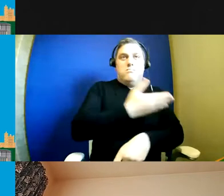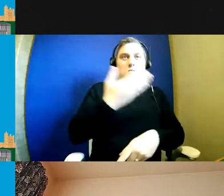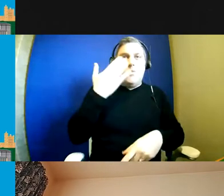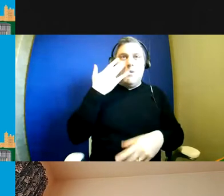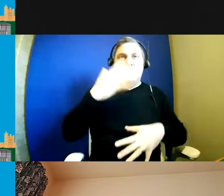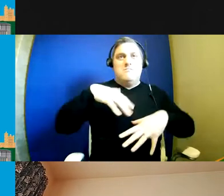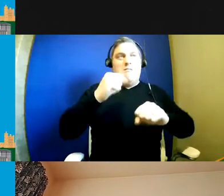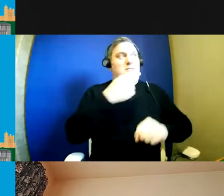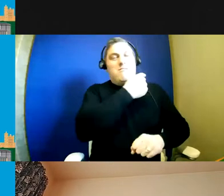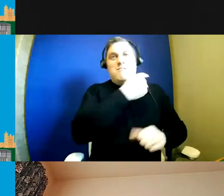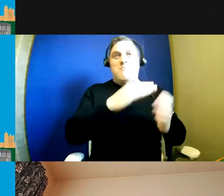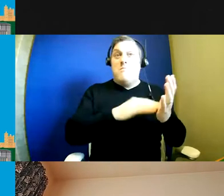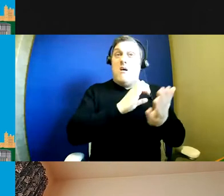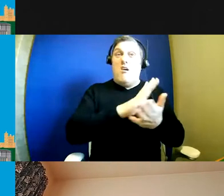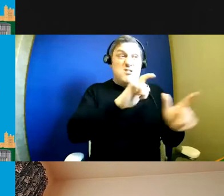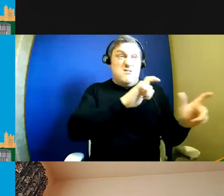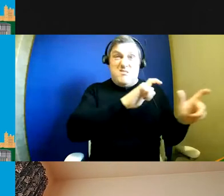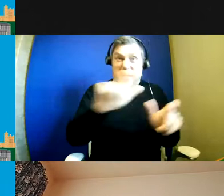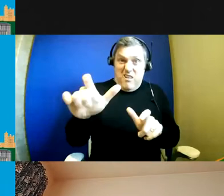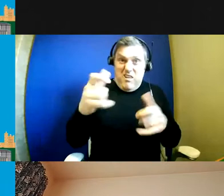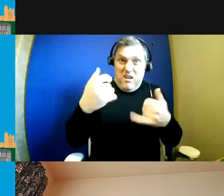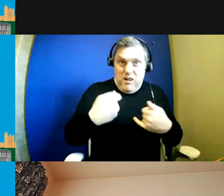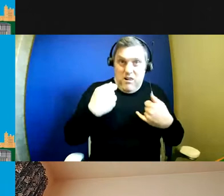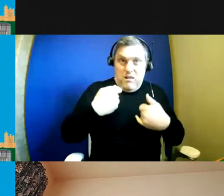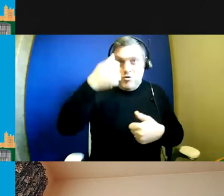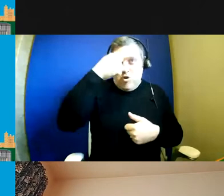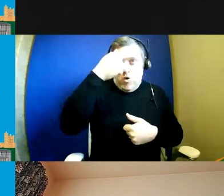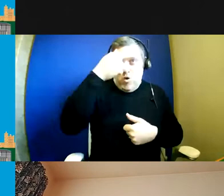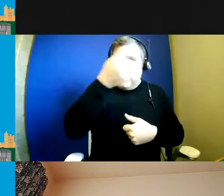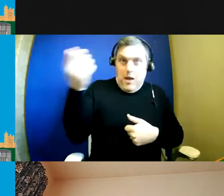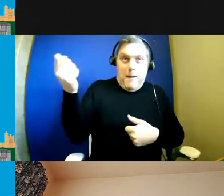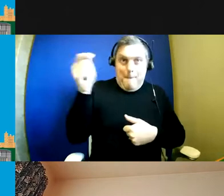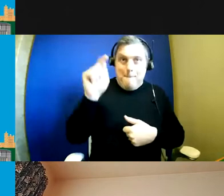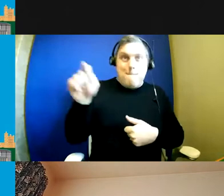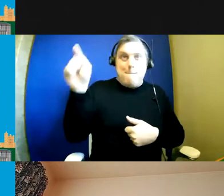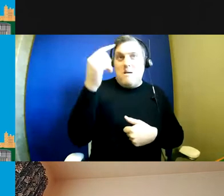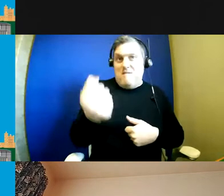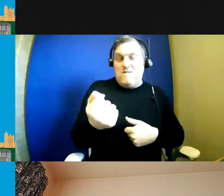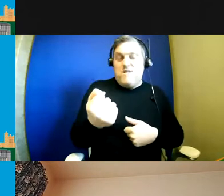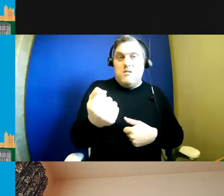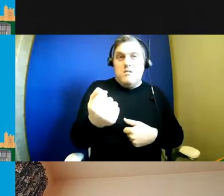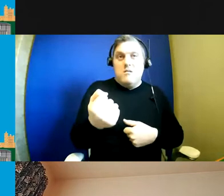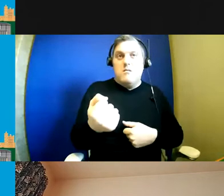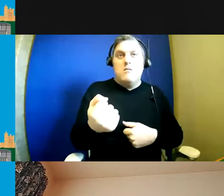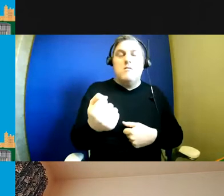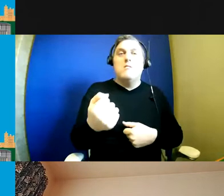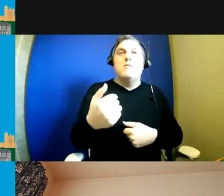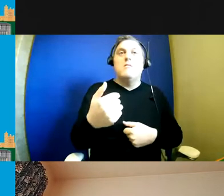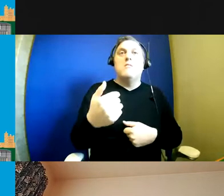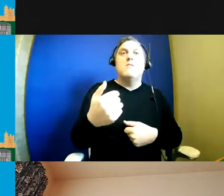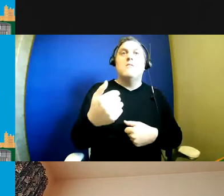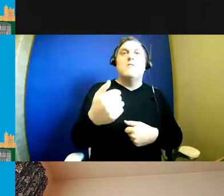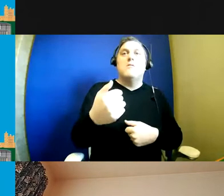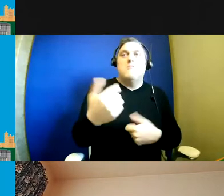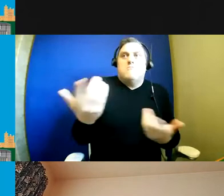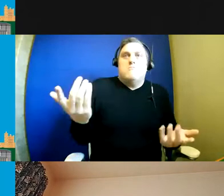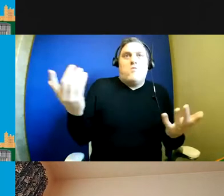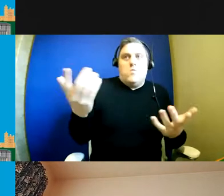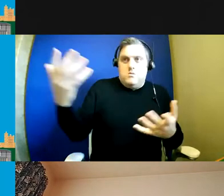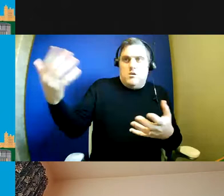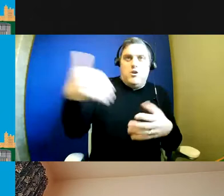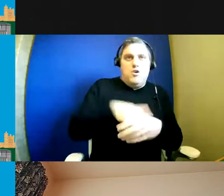pandemic and are still affected by it. I know several doctors in that position. So yes, we don't want to not give them the care they